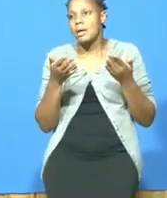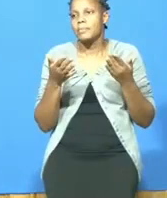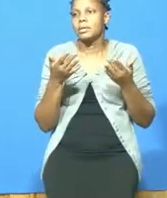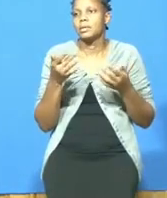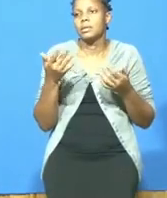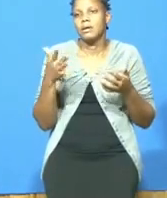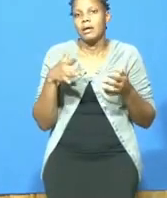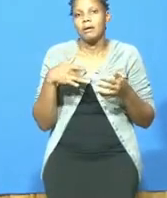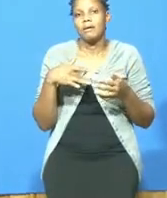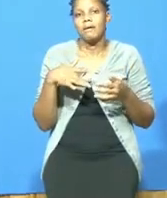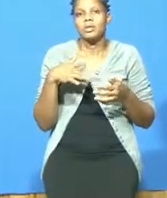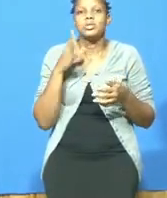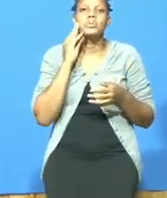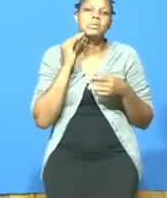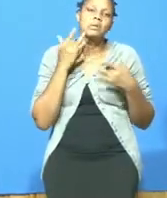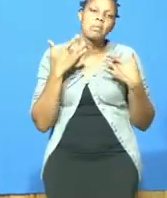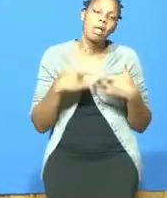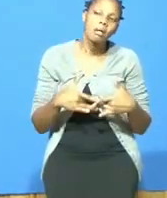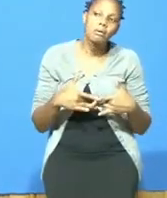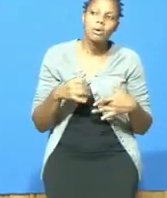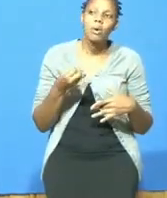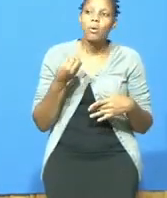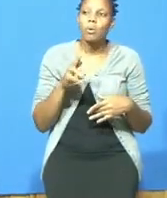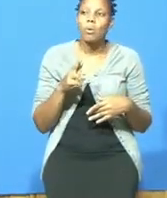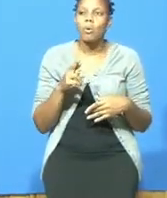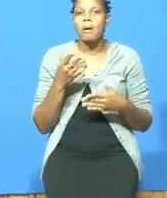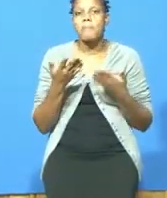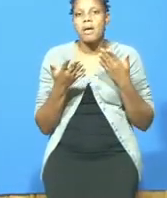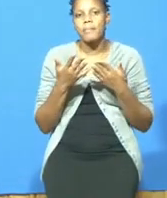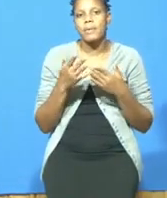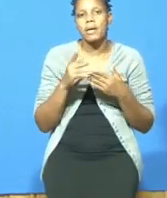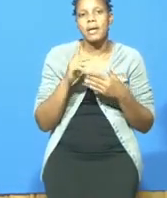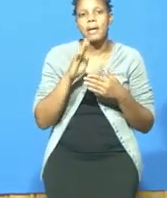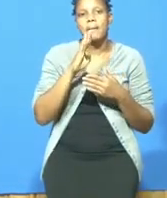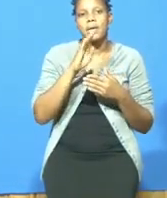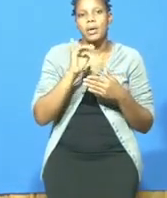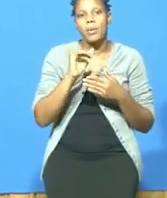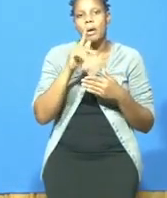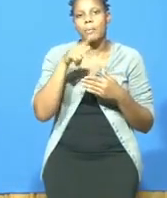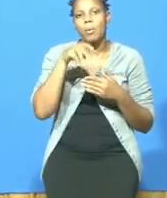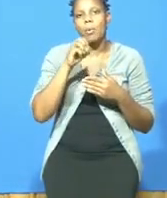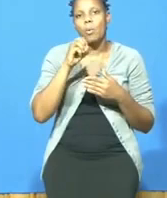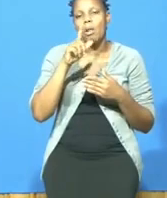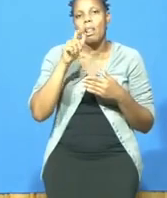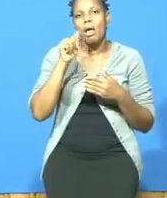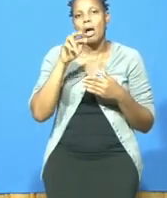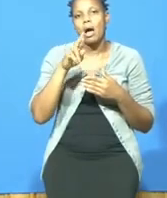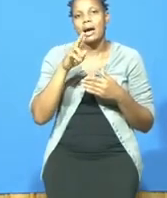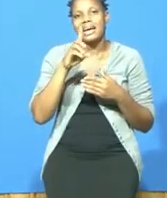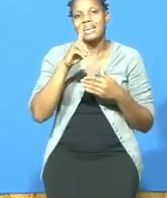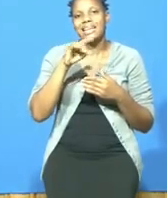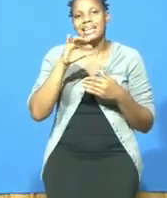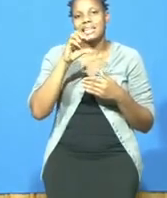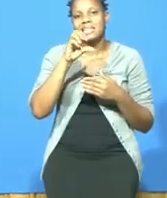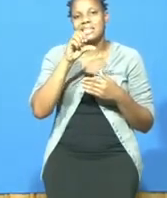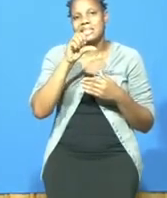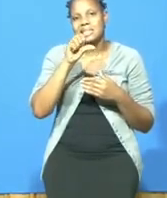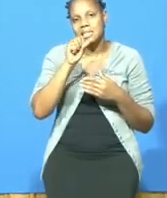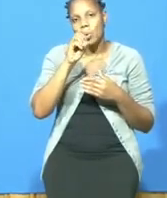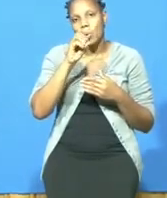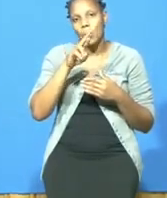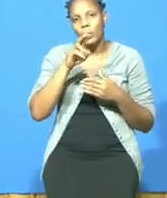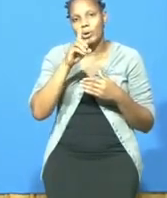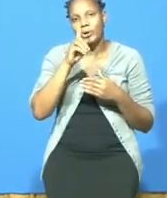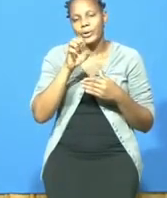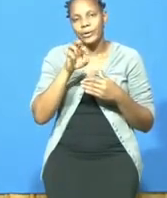from depression or have like bipolar disorder. There can be history of substance misuse, you